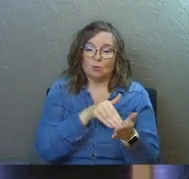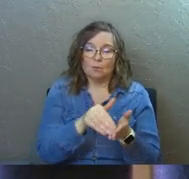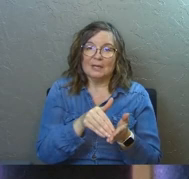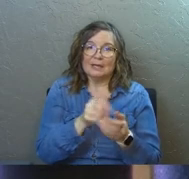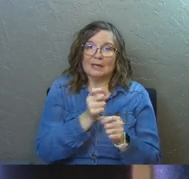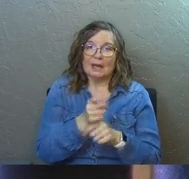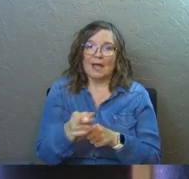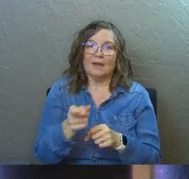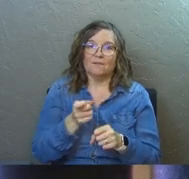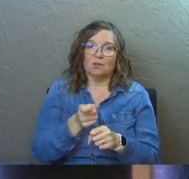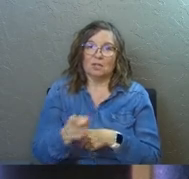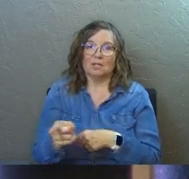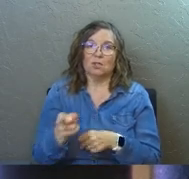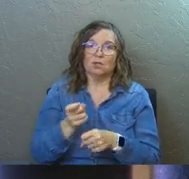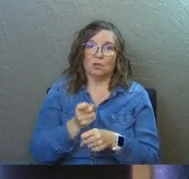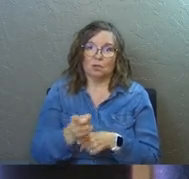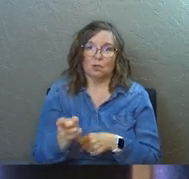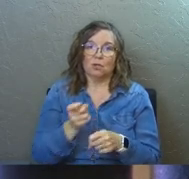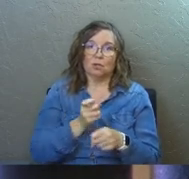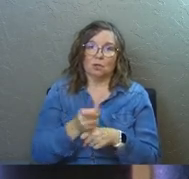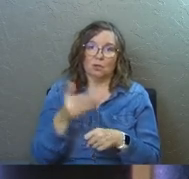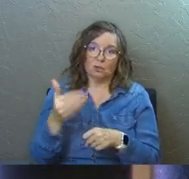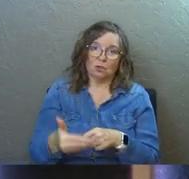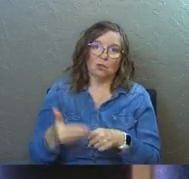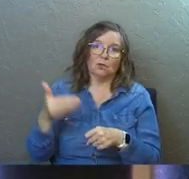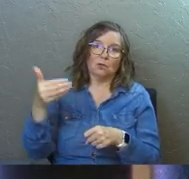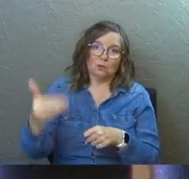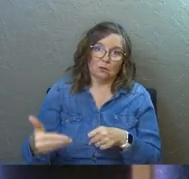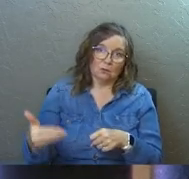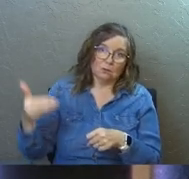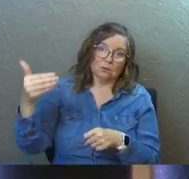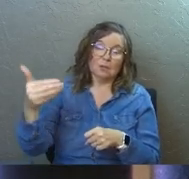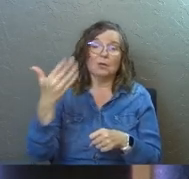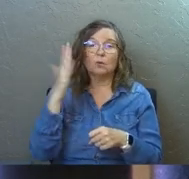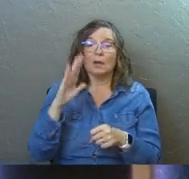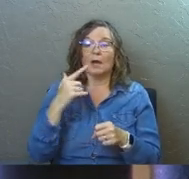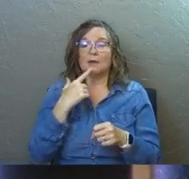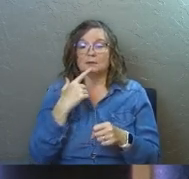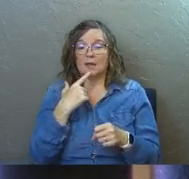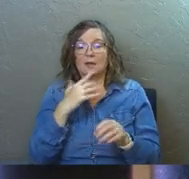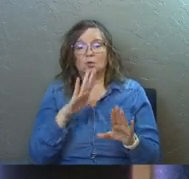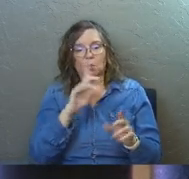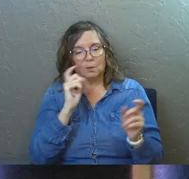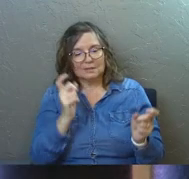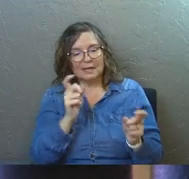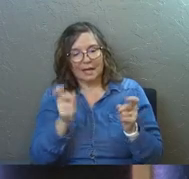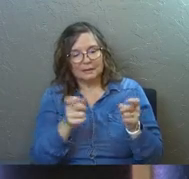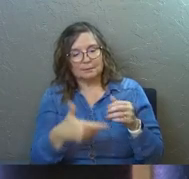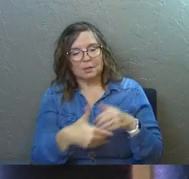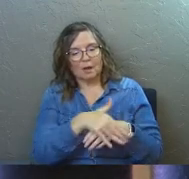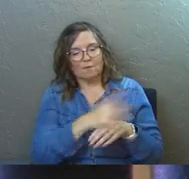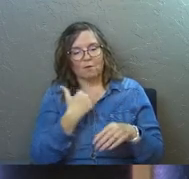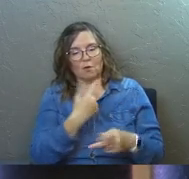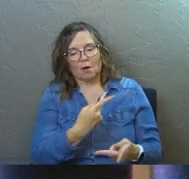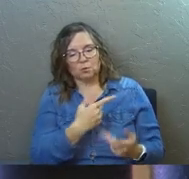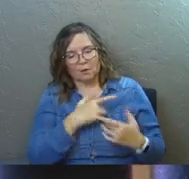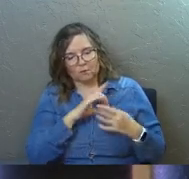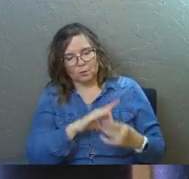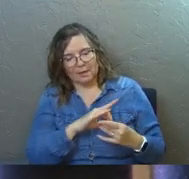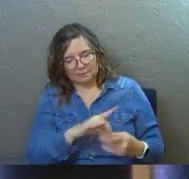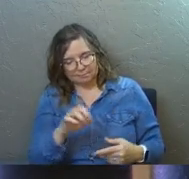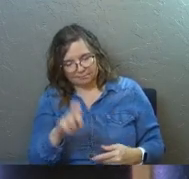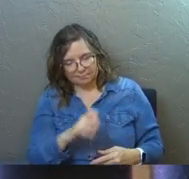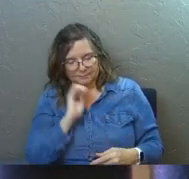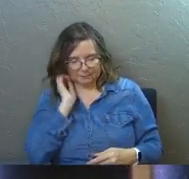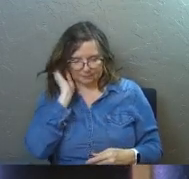That same ceremony had to be repeated every single year. It was God's way of saying, your sin has to be dealt with in order for us to have a